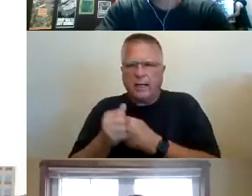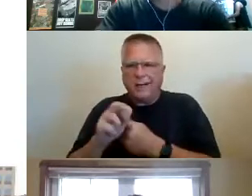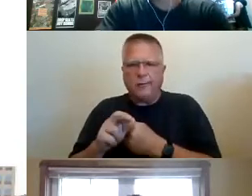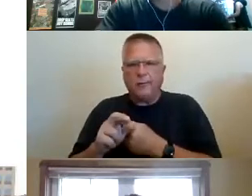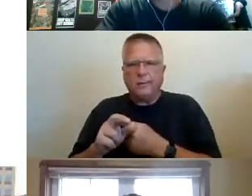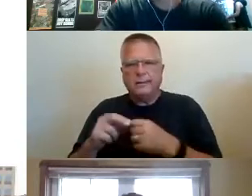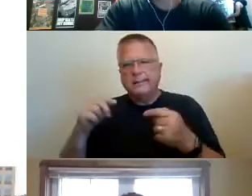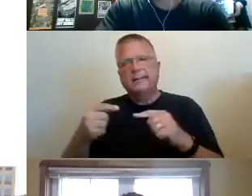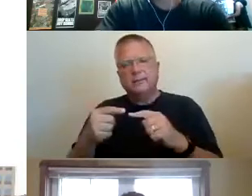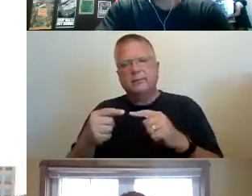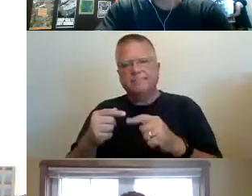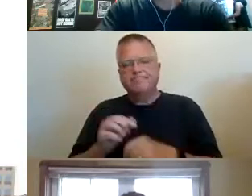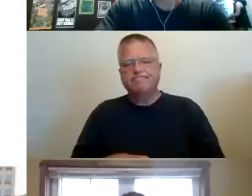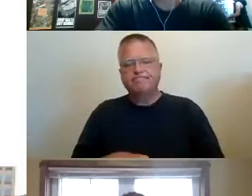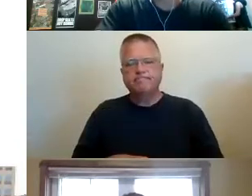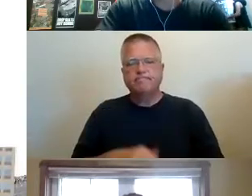injury. Go to the next slide.